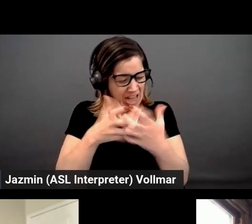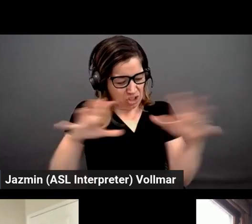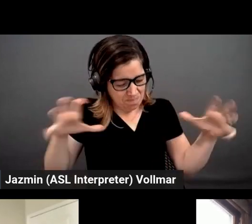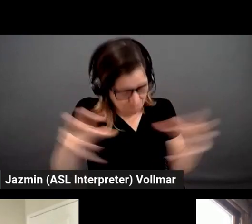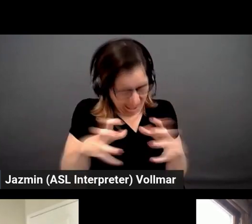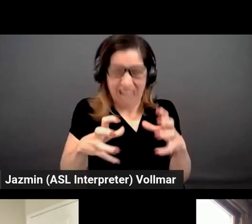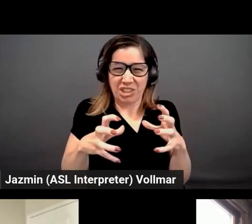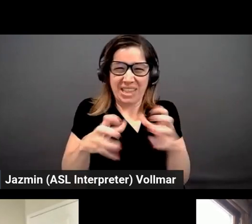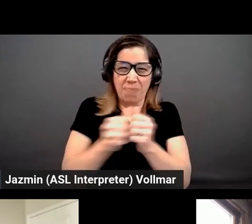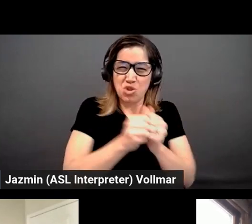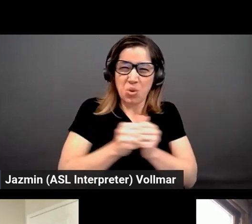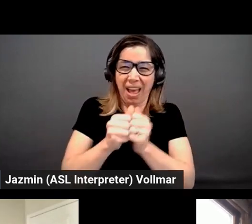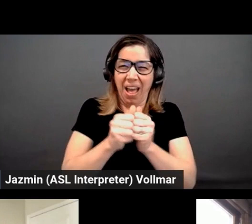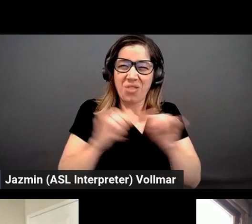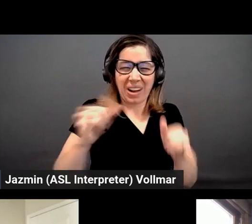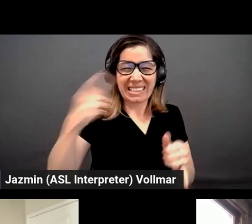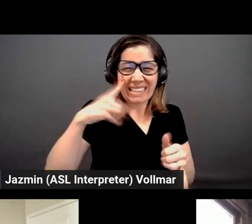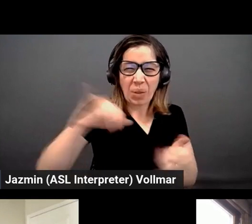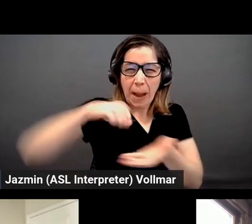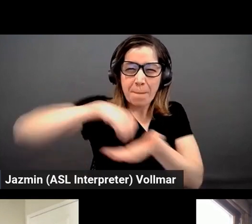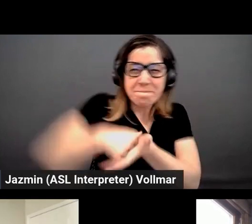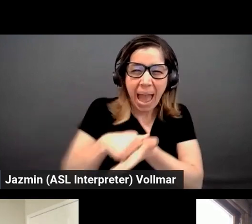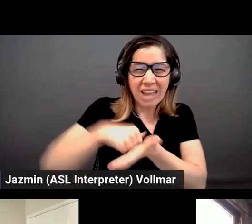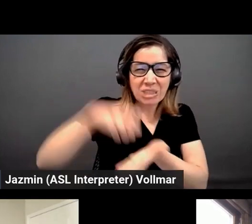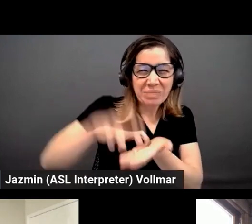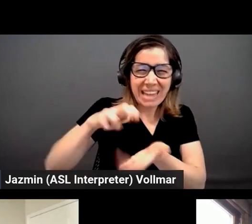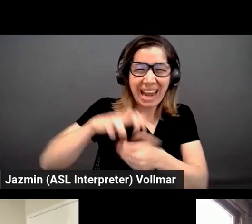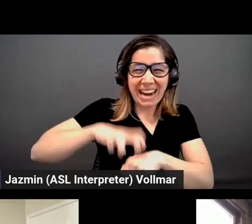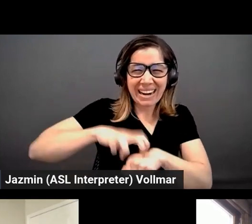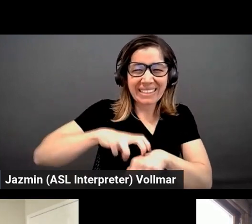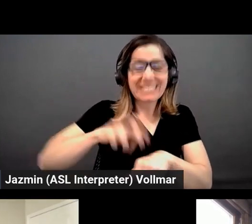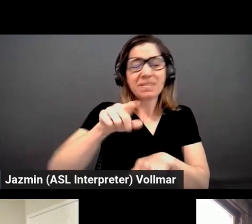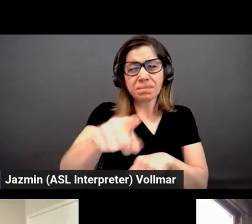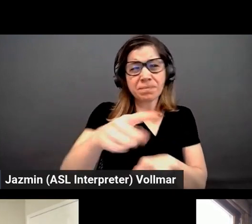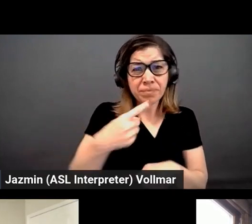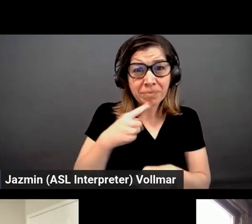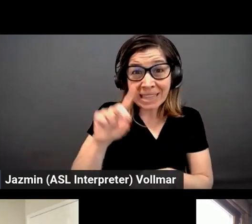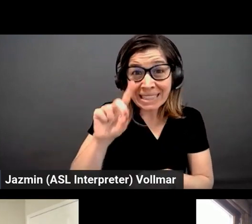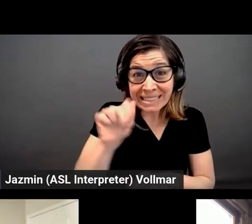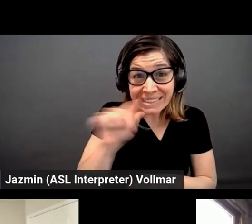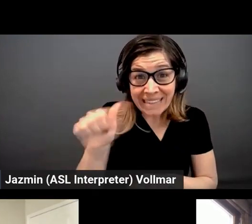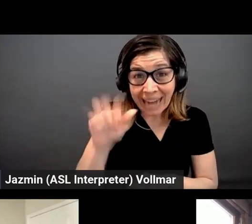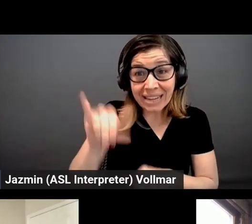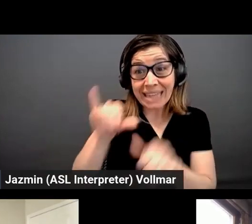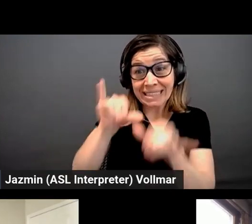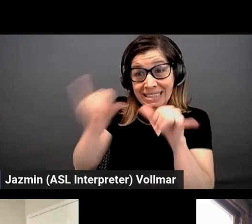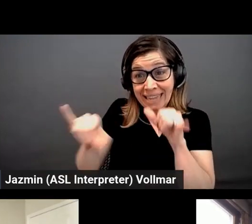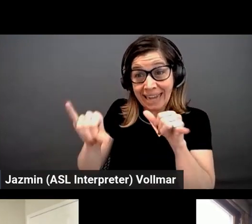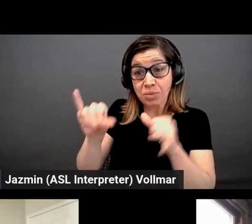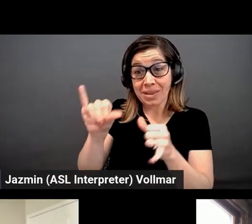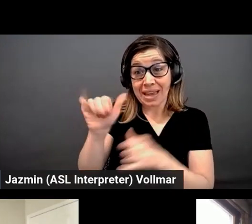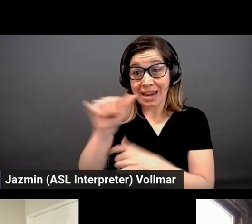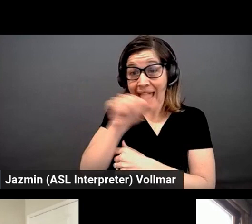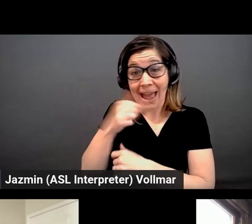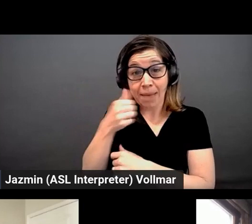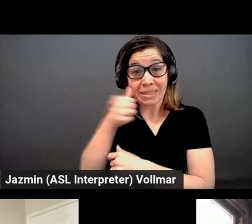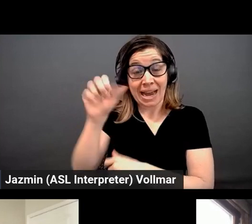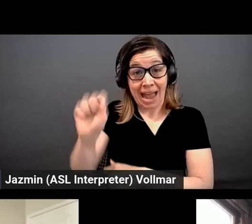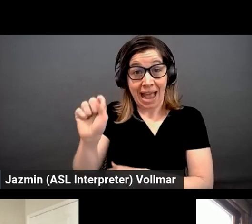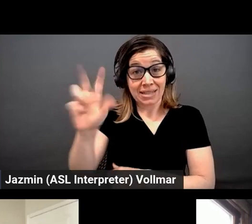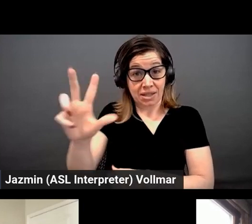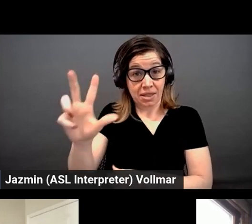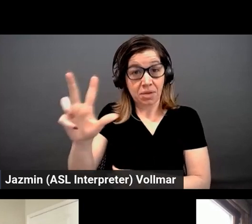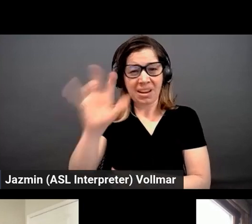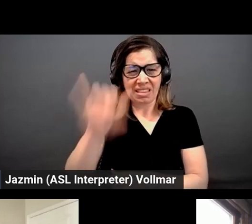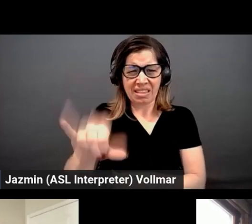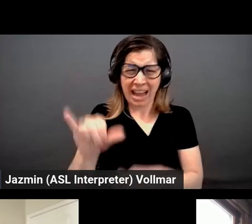But also going back to the actual topic of data, especially data that resides within Amazon S3, that's a very common use case